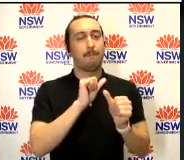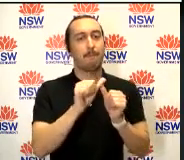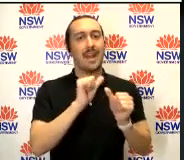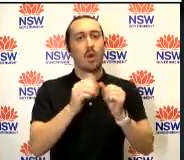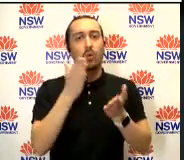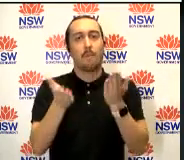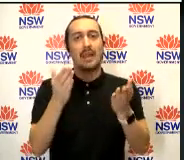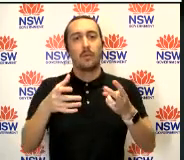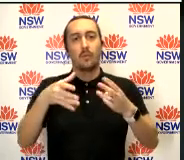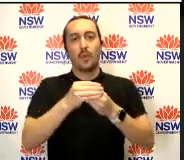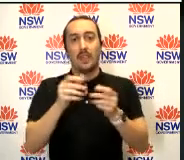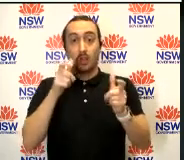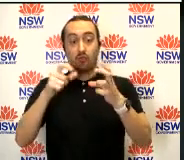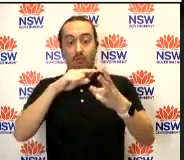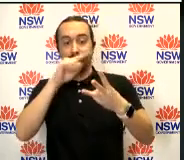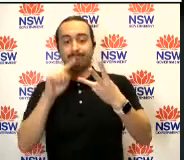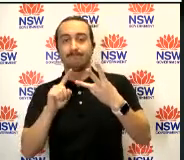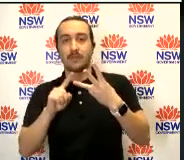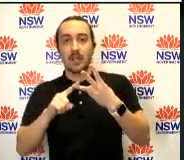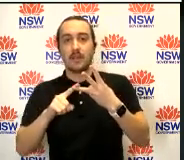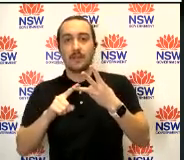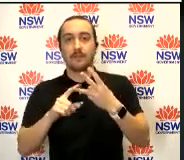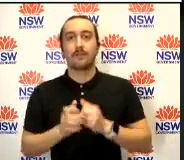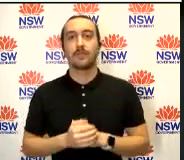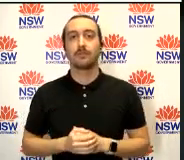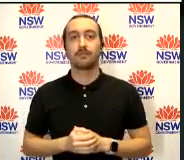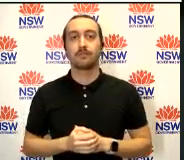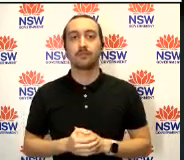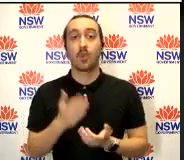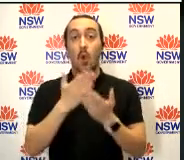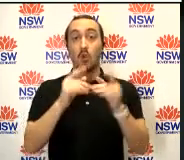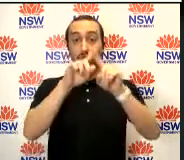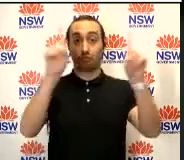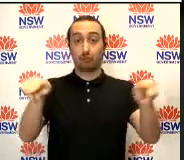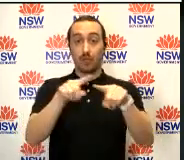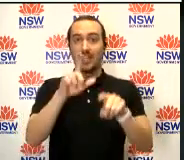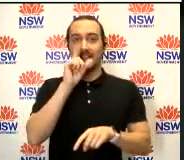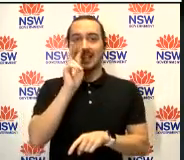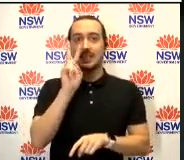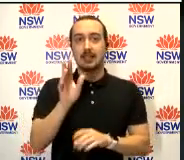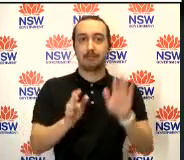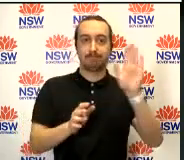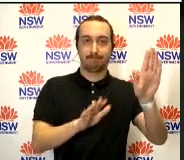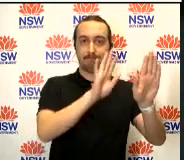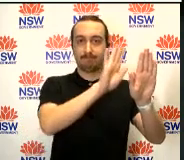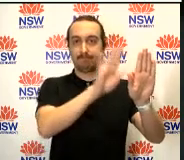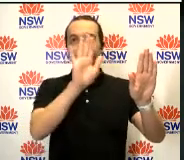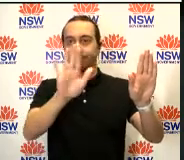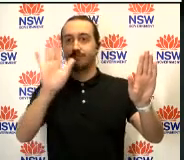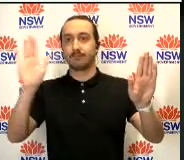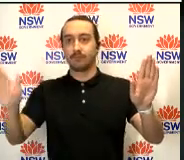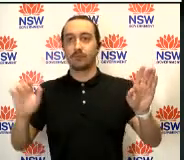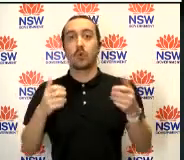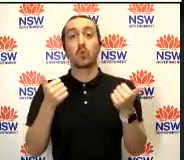As you can see on the screen, from left to right, there are some good examples of fall prevention devices.